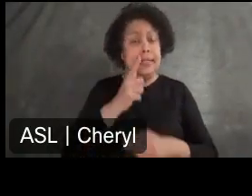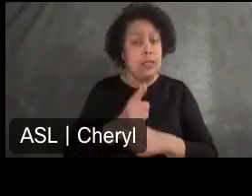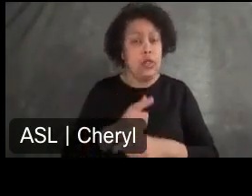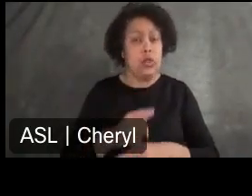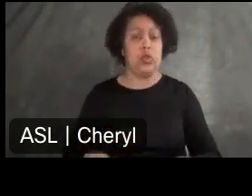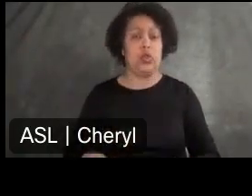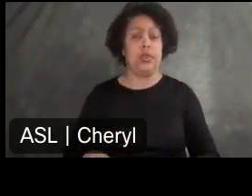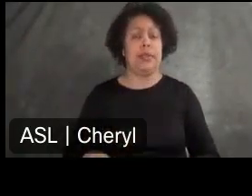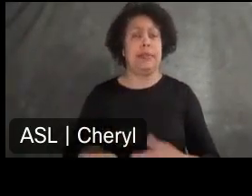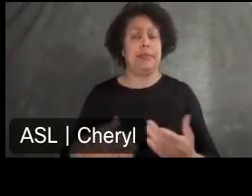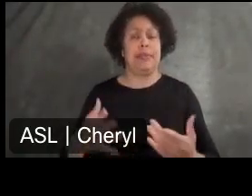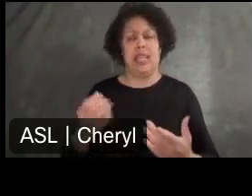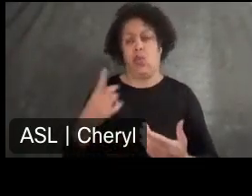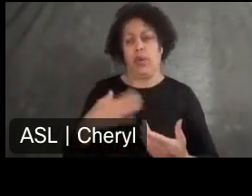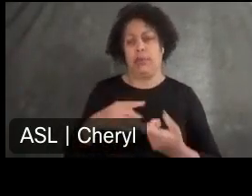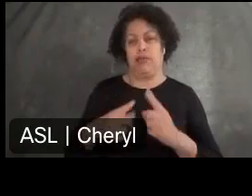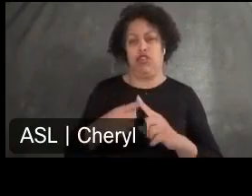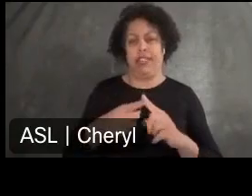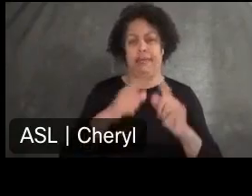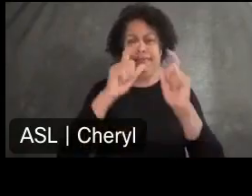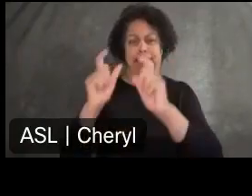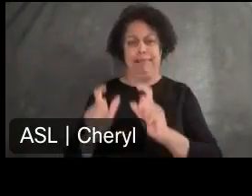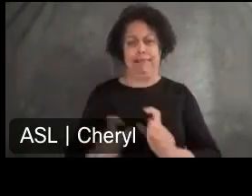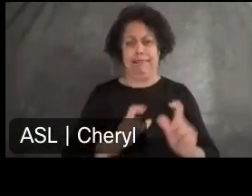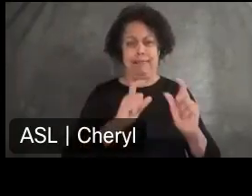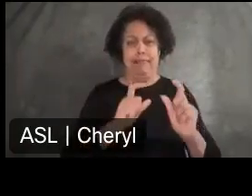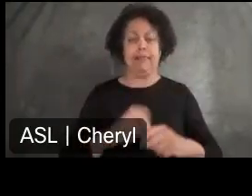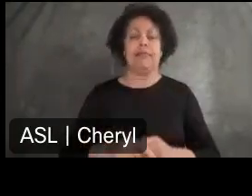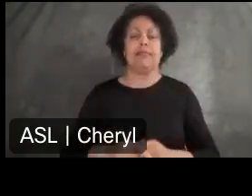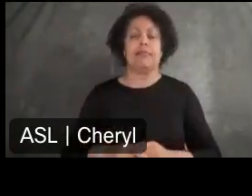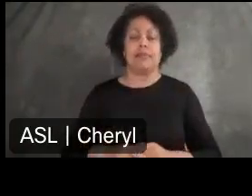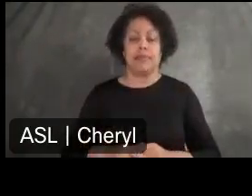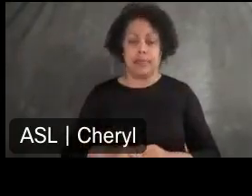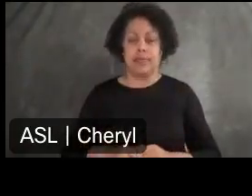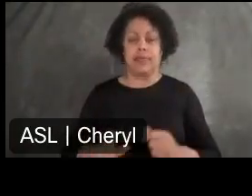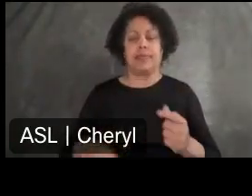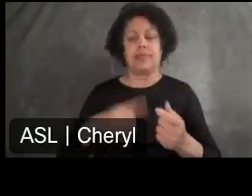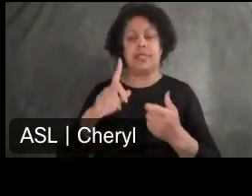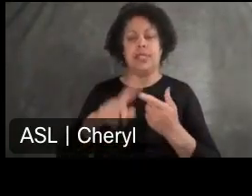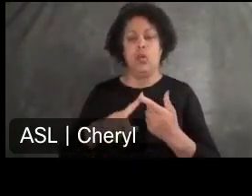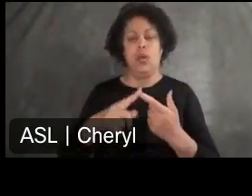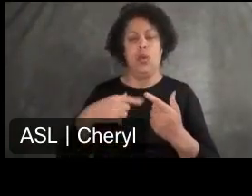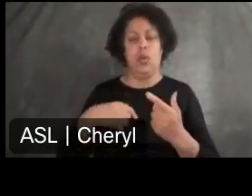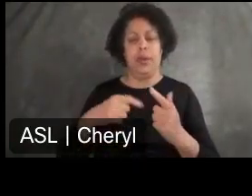and one of my friends. When we extend our map out to